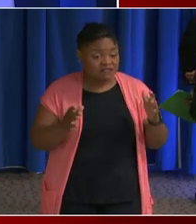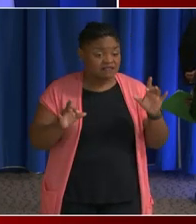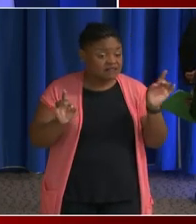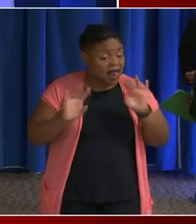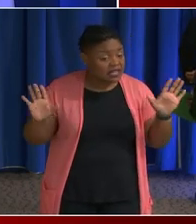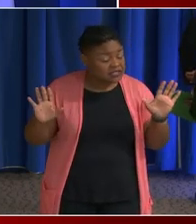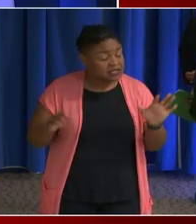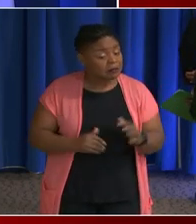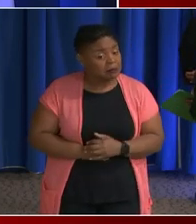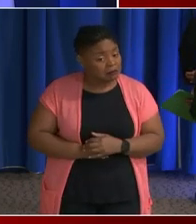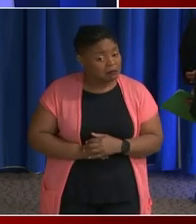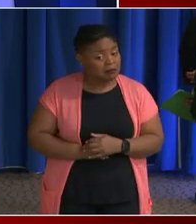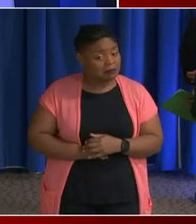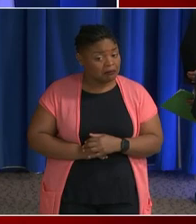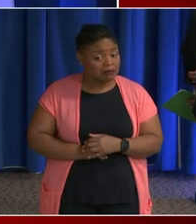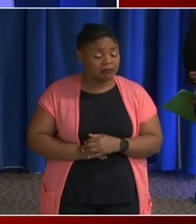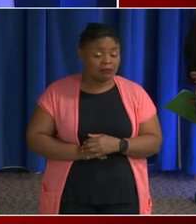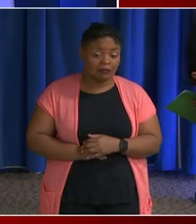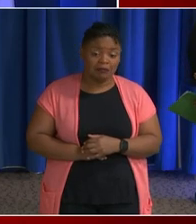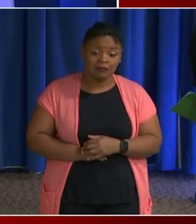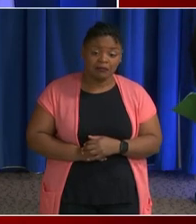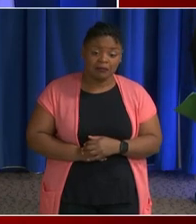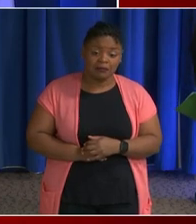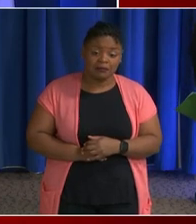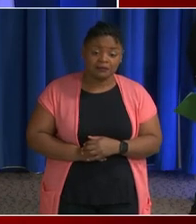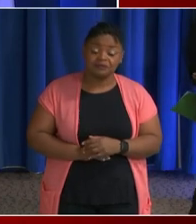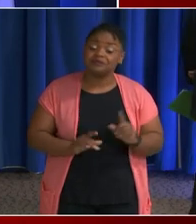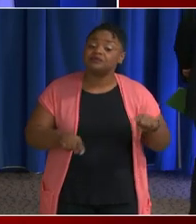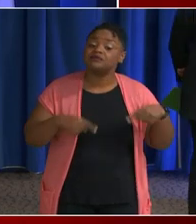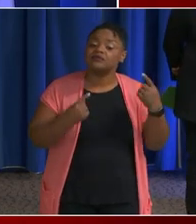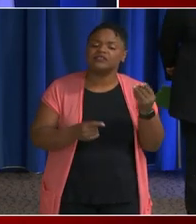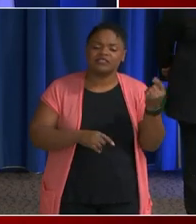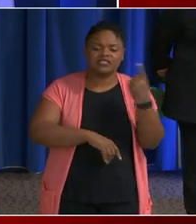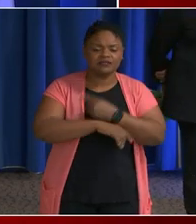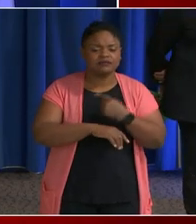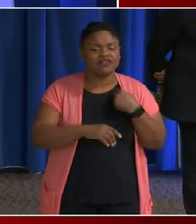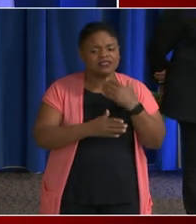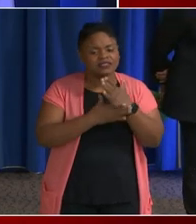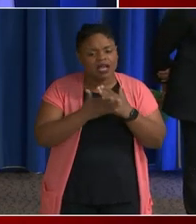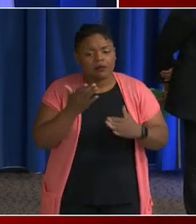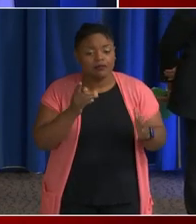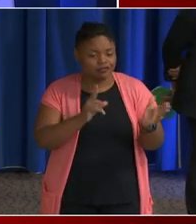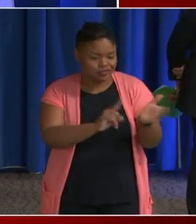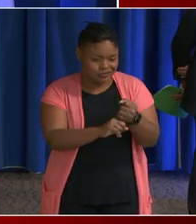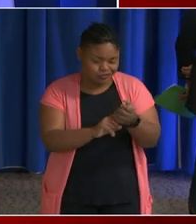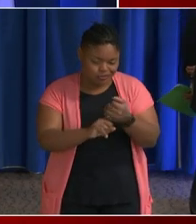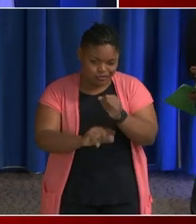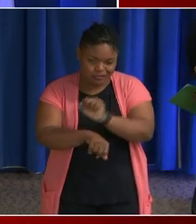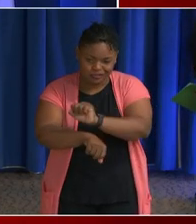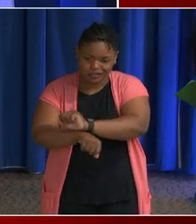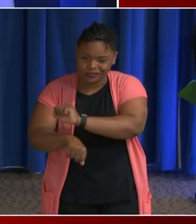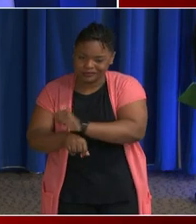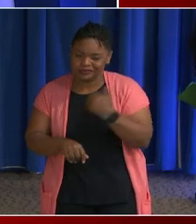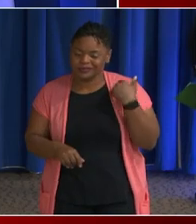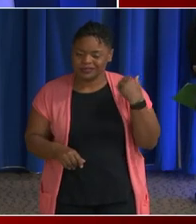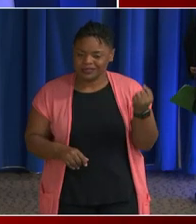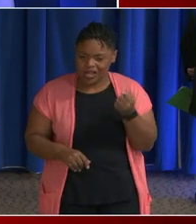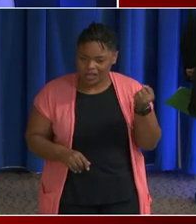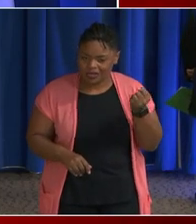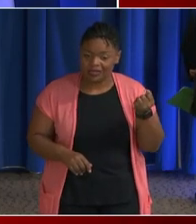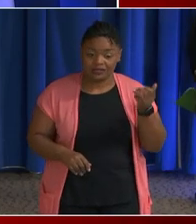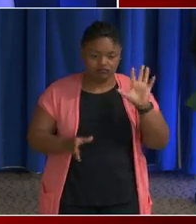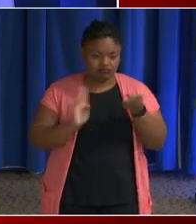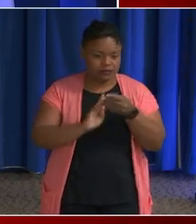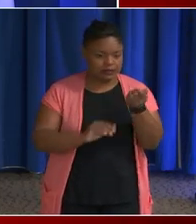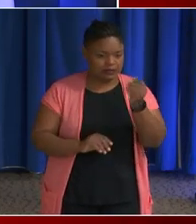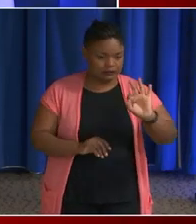the arrests over the course of the last several days. Last Saturday, we had 19 arrests. Sunday, we had